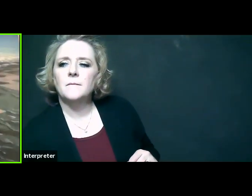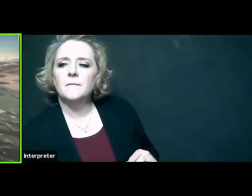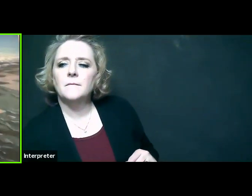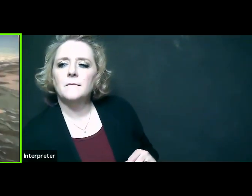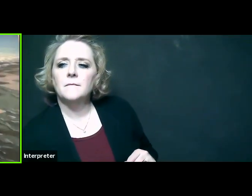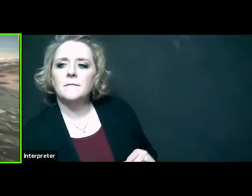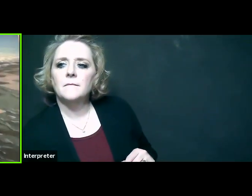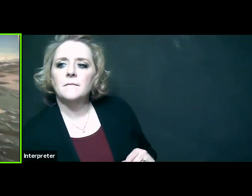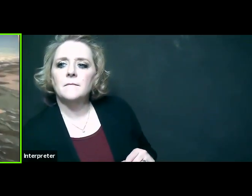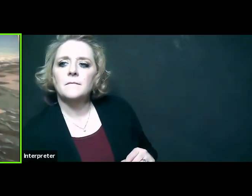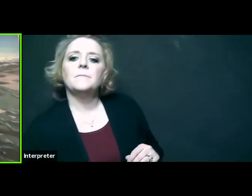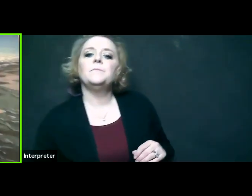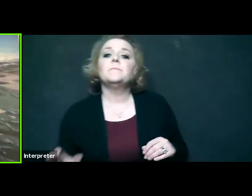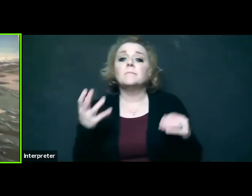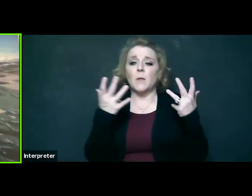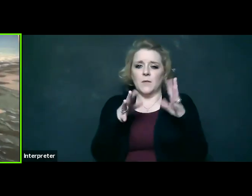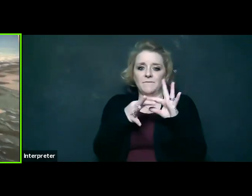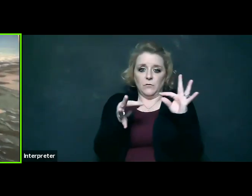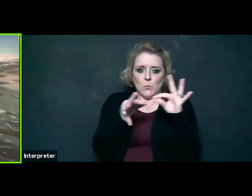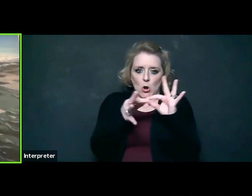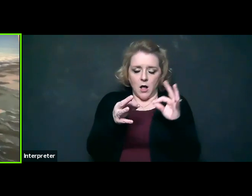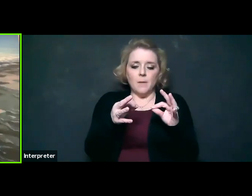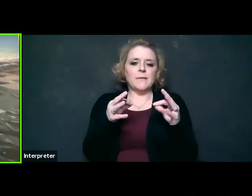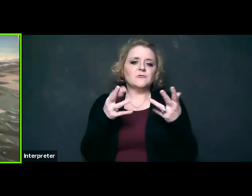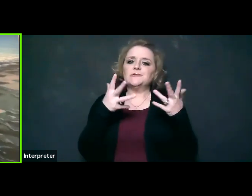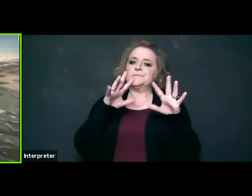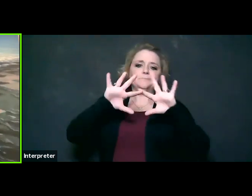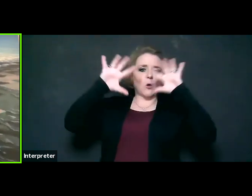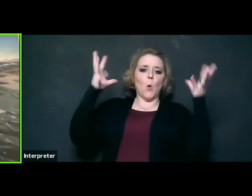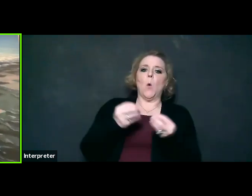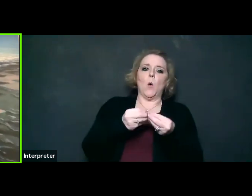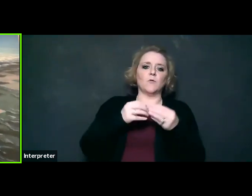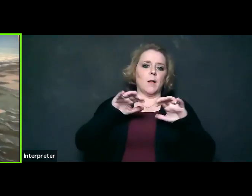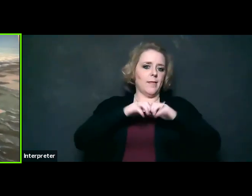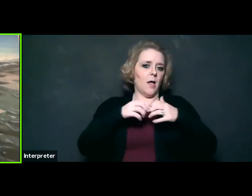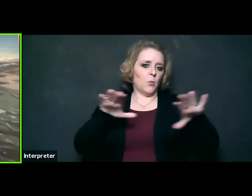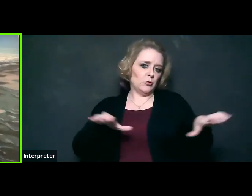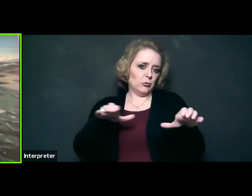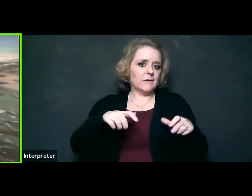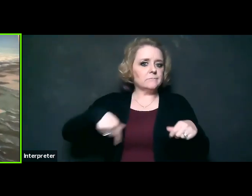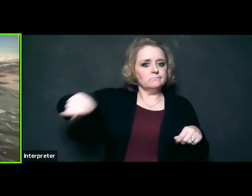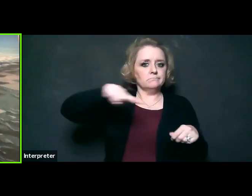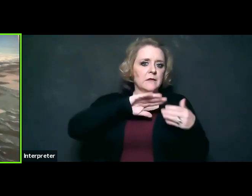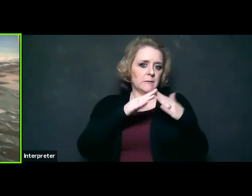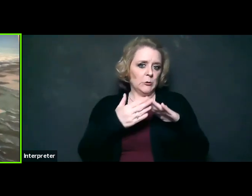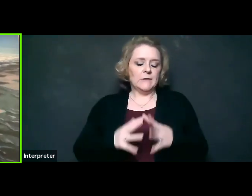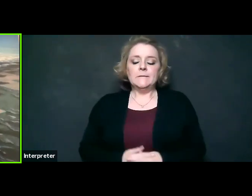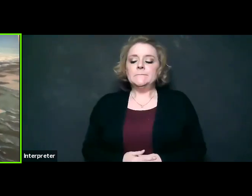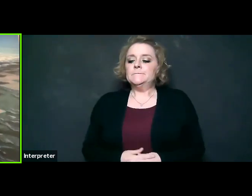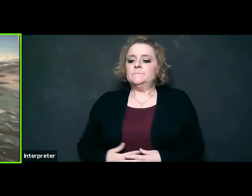pertains to our overall performance as a community. First of all,